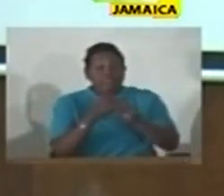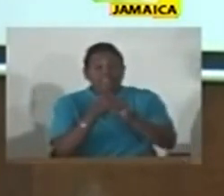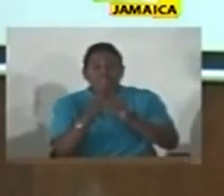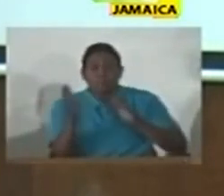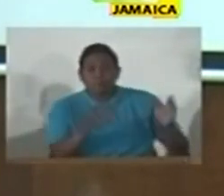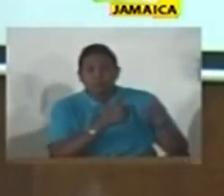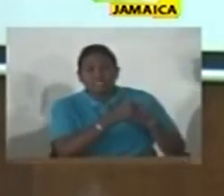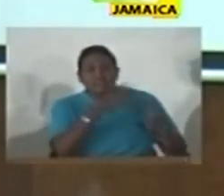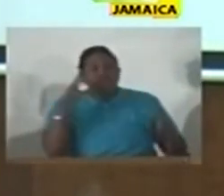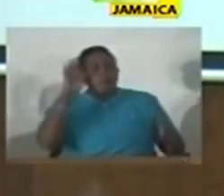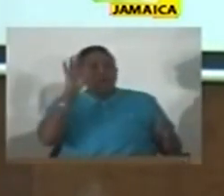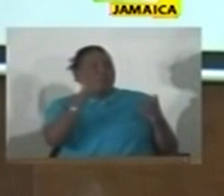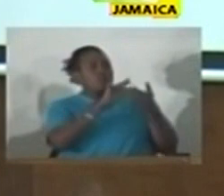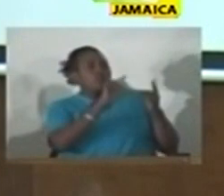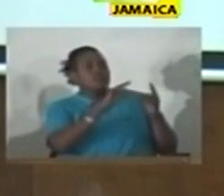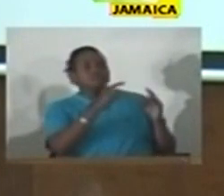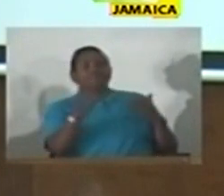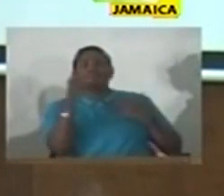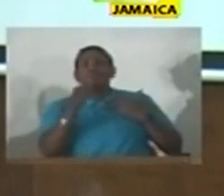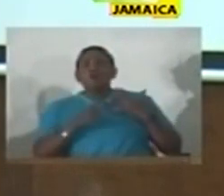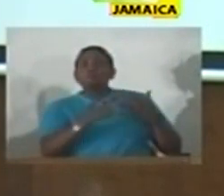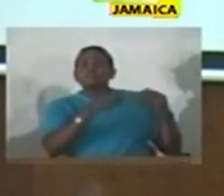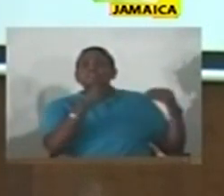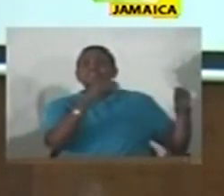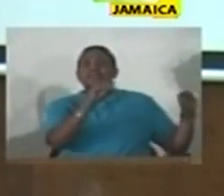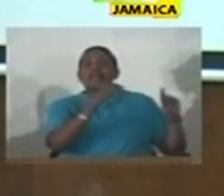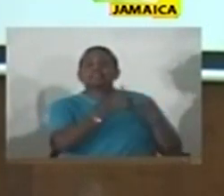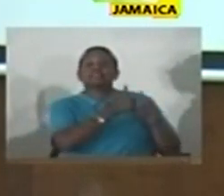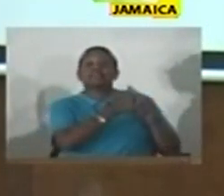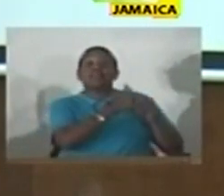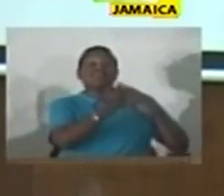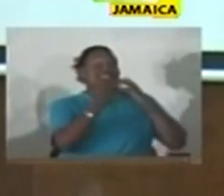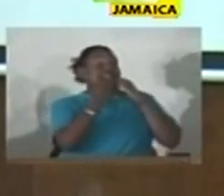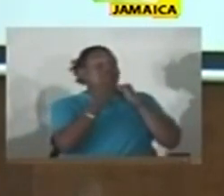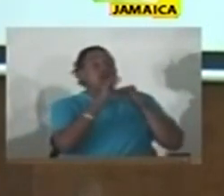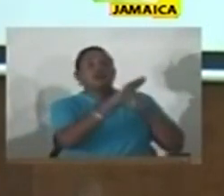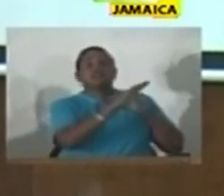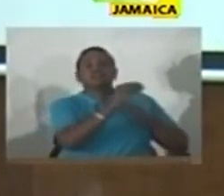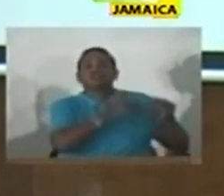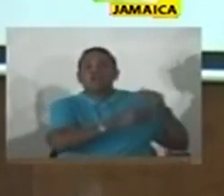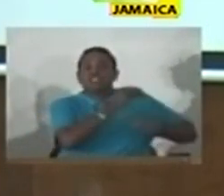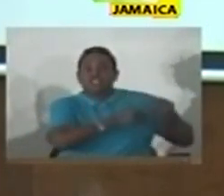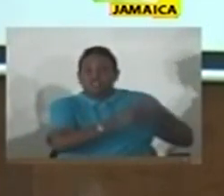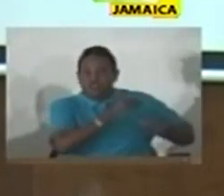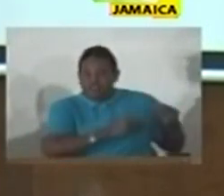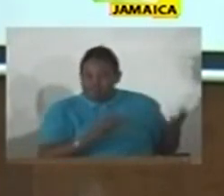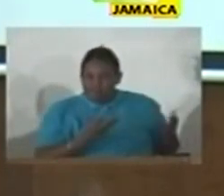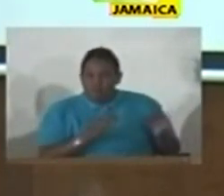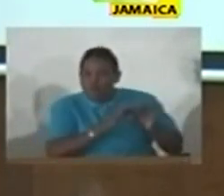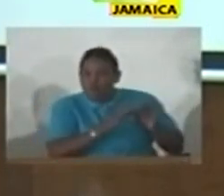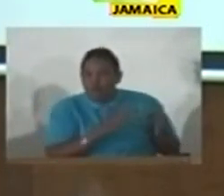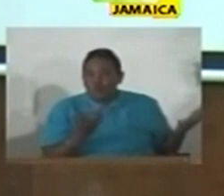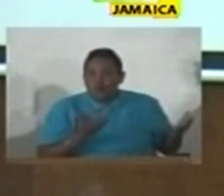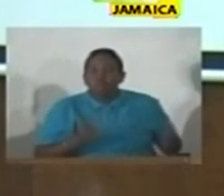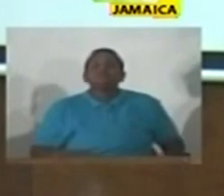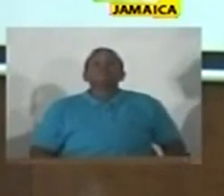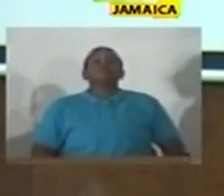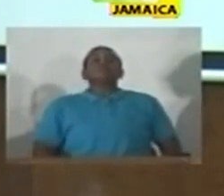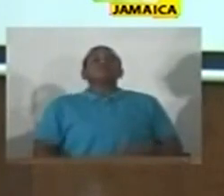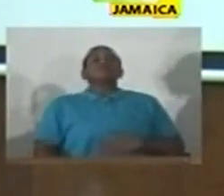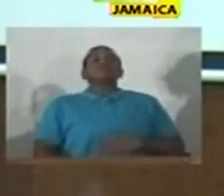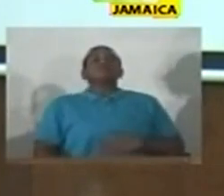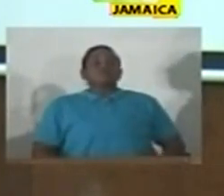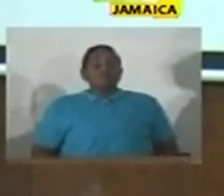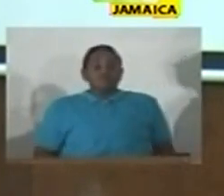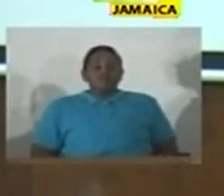indicate the terms of the sale, therefore safeguarding the transaction. Mr.